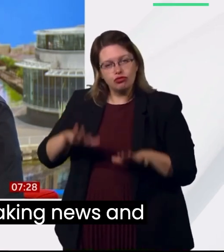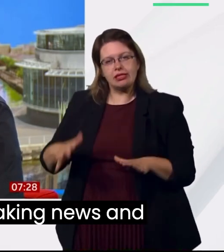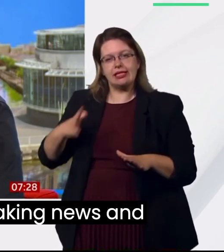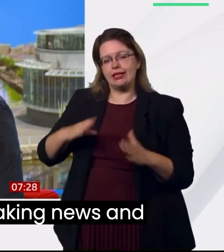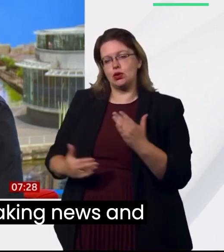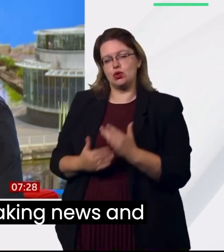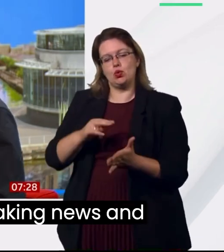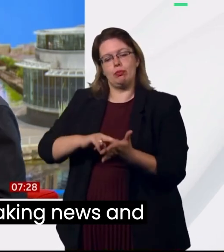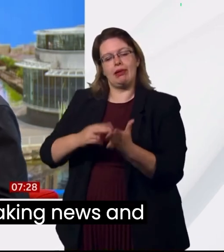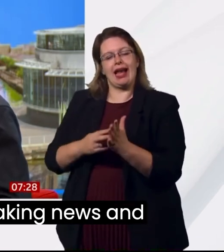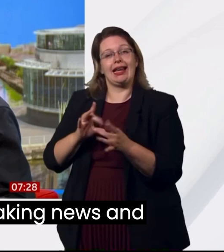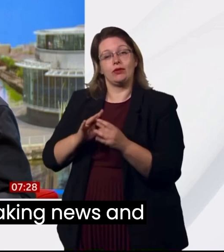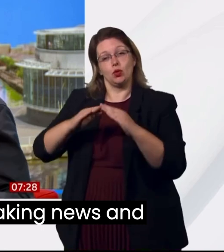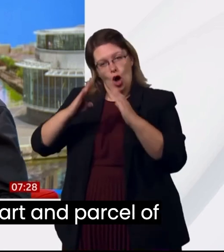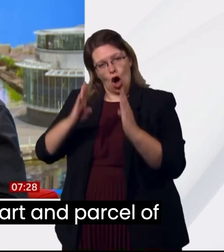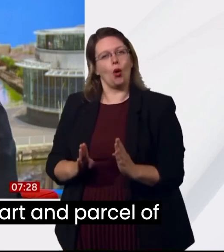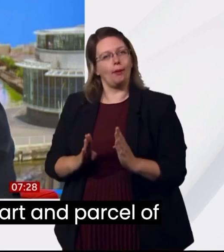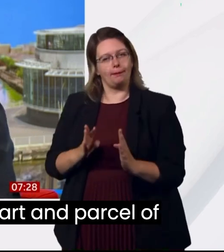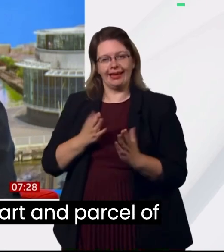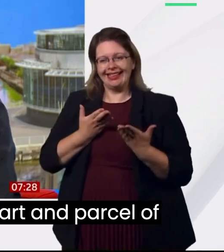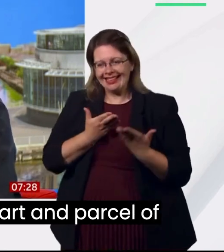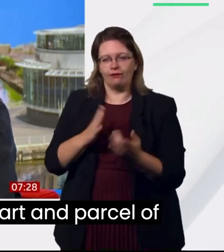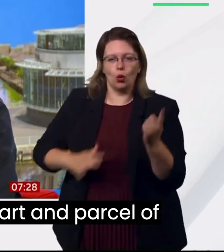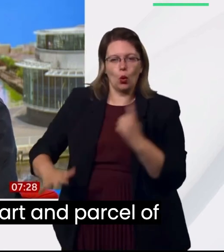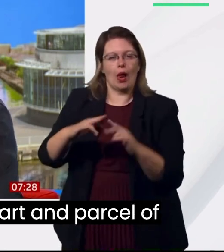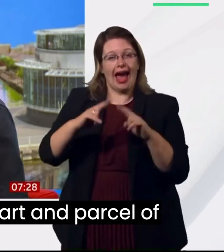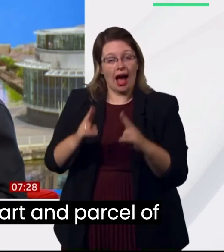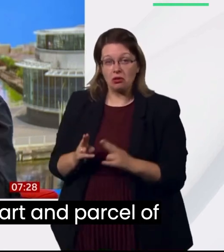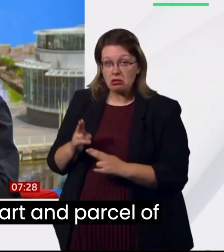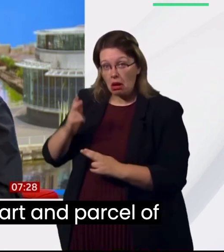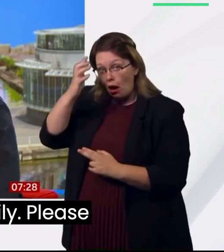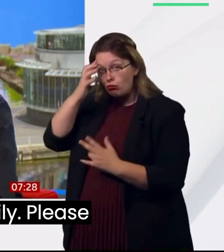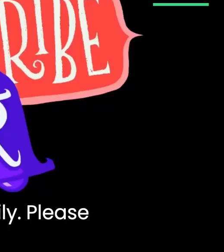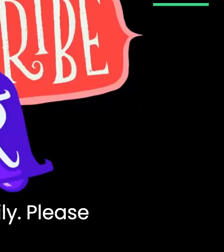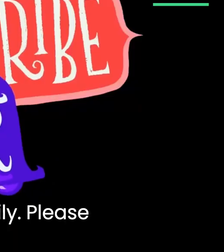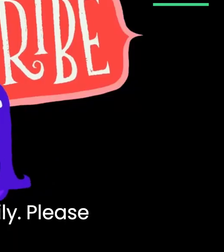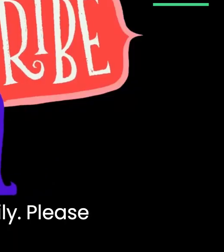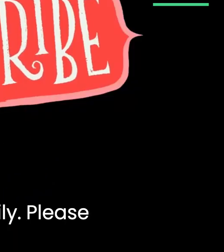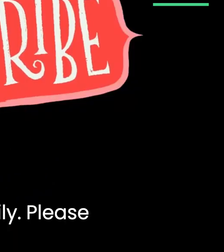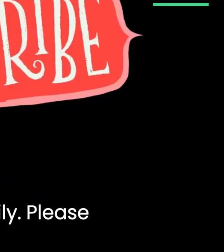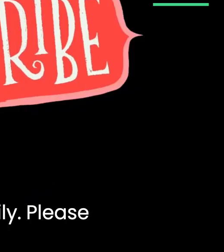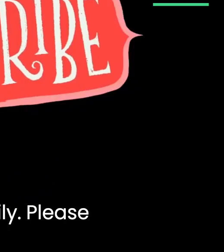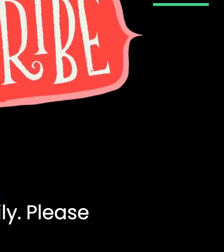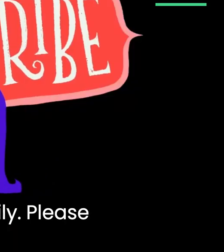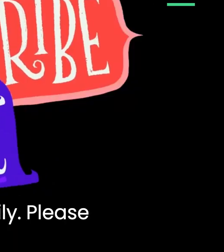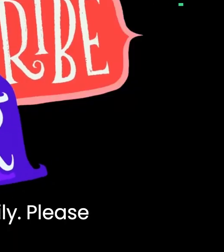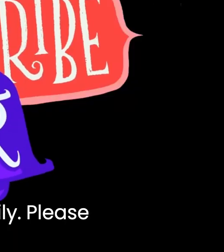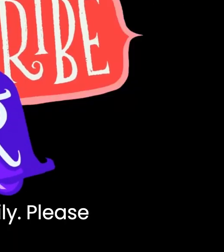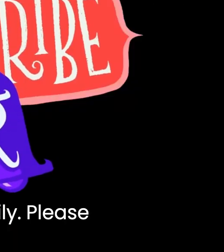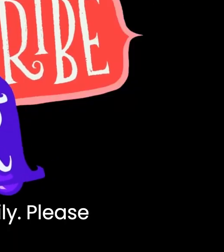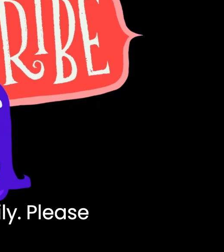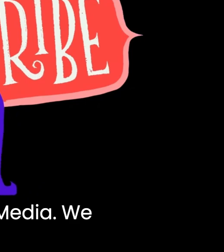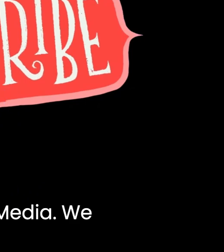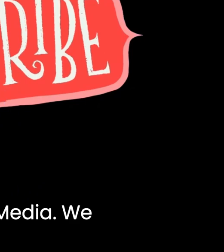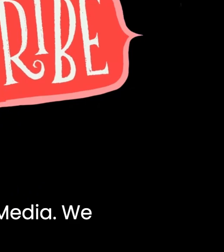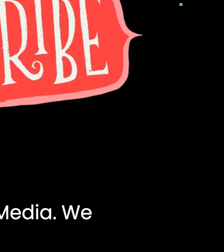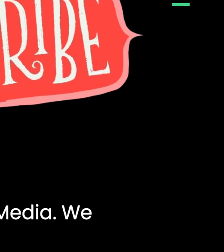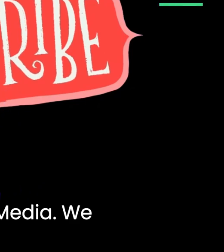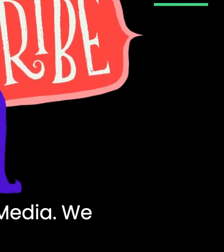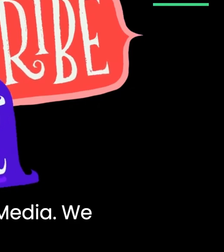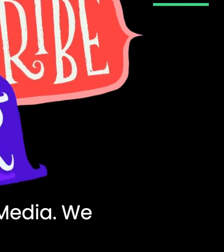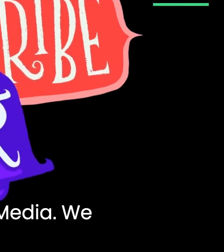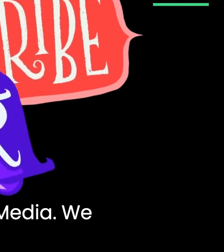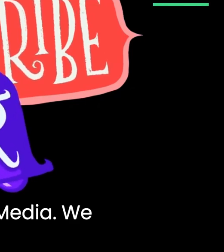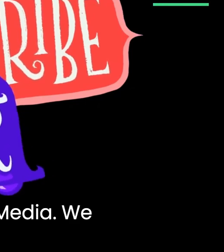be notified of any breaking news and new post as you become part and parcel of the TAO Media family. Please like and share